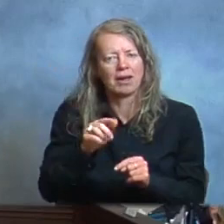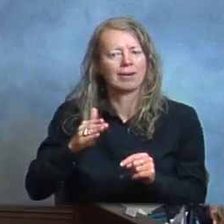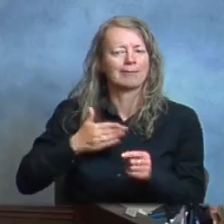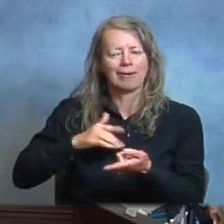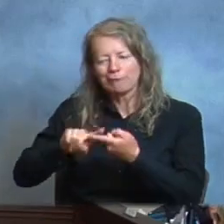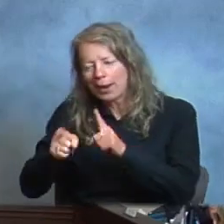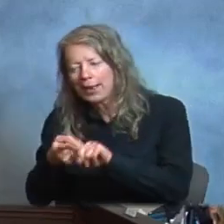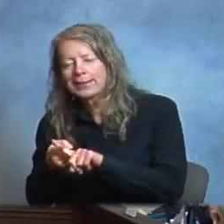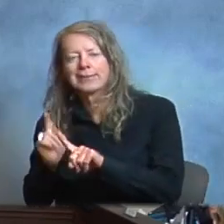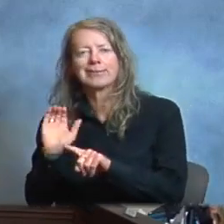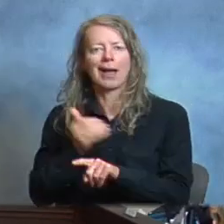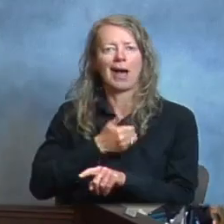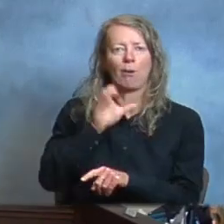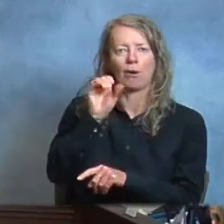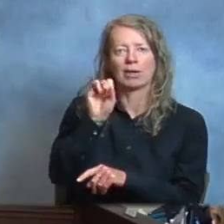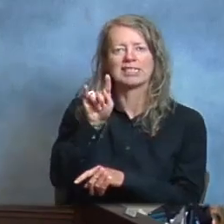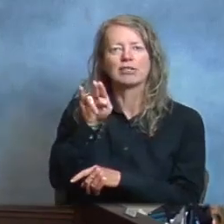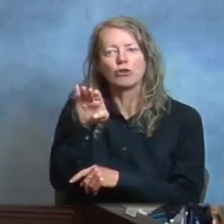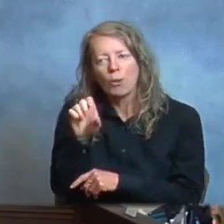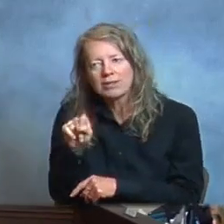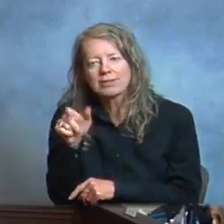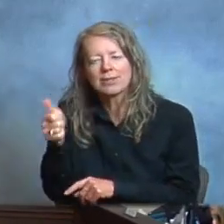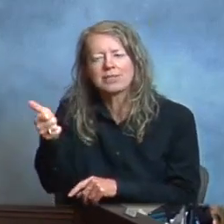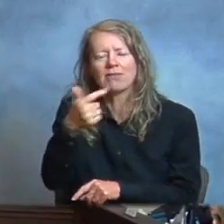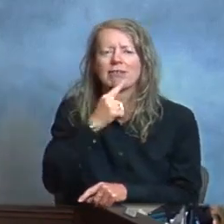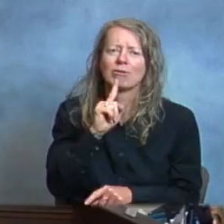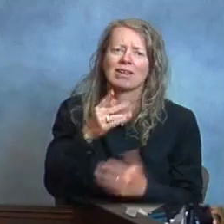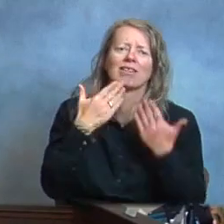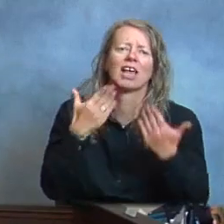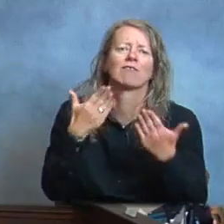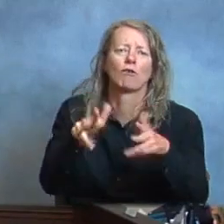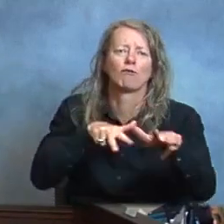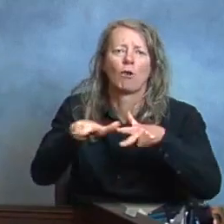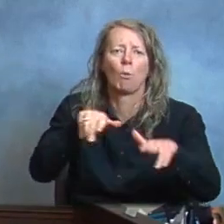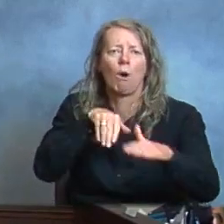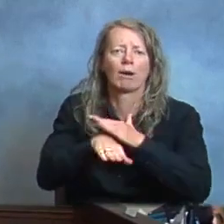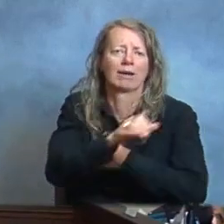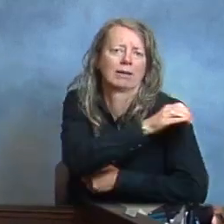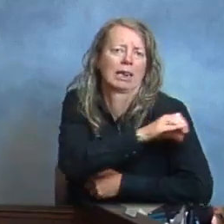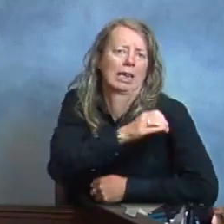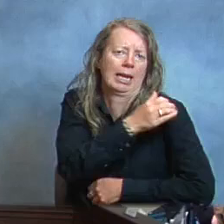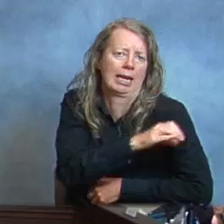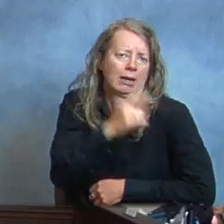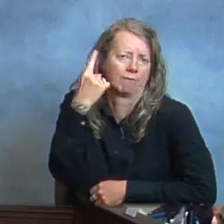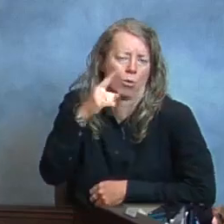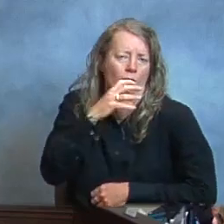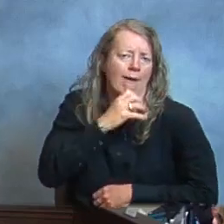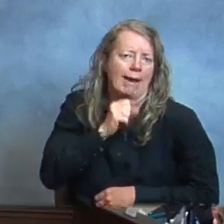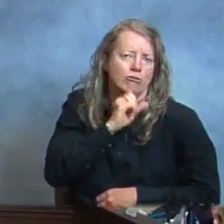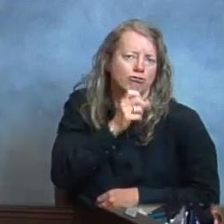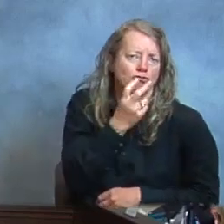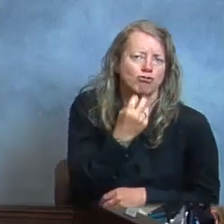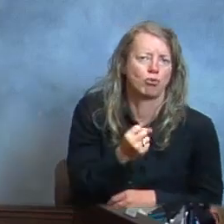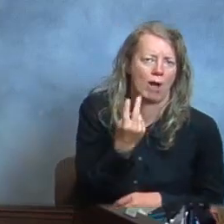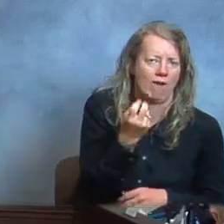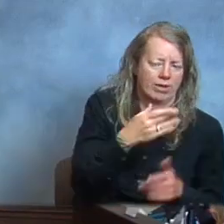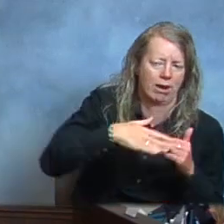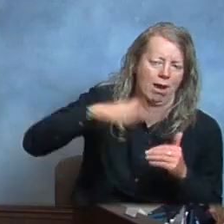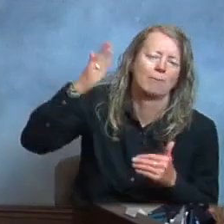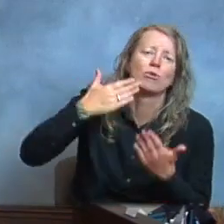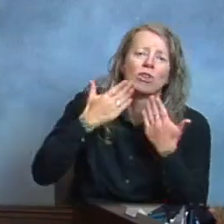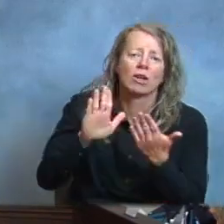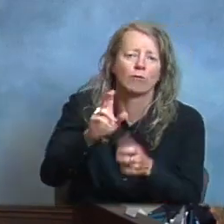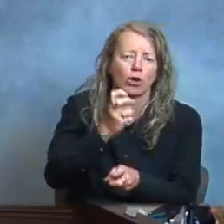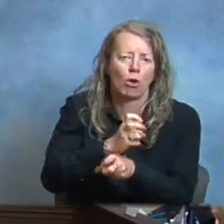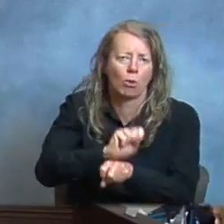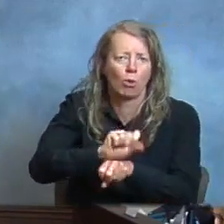but constituents who are incredibly grateful to have the walk-in clinic available for our 12 and older children, too. Thank you so much for all that hard